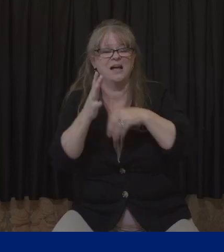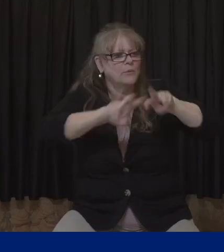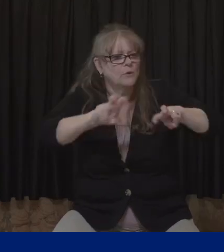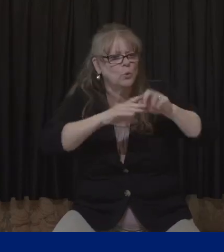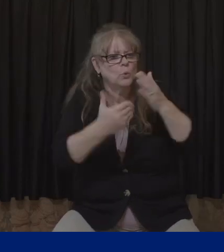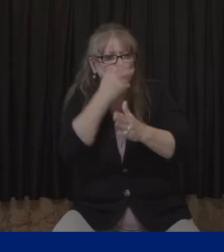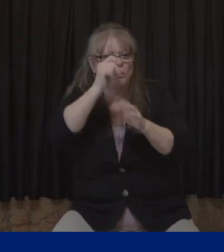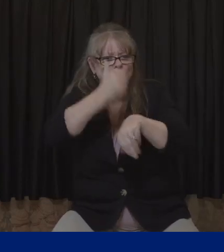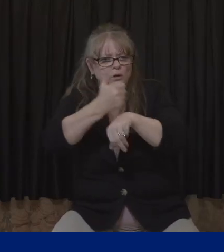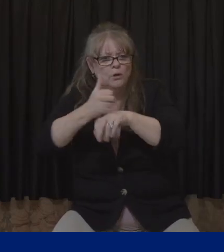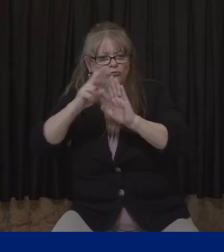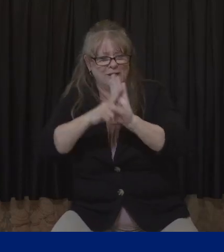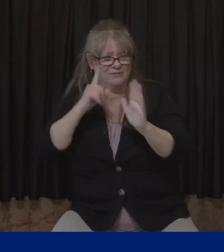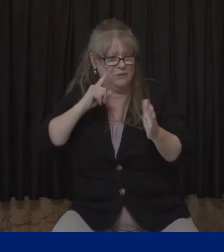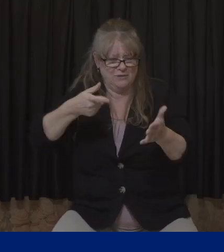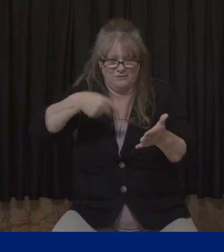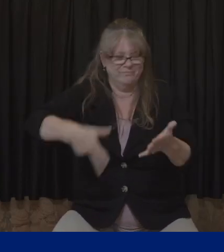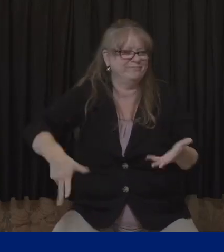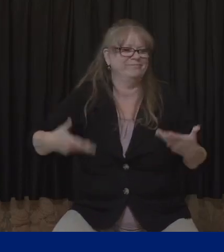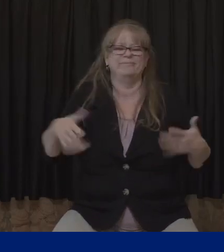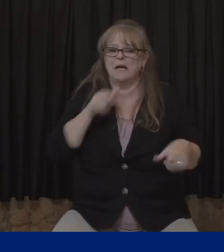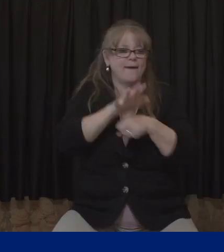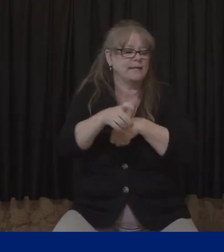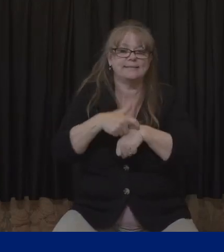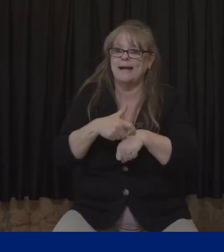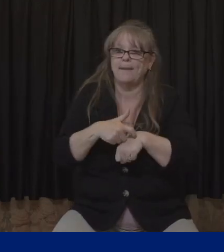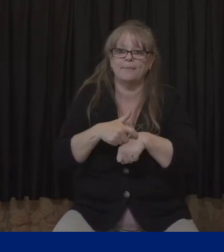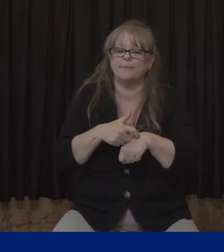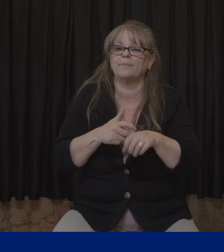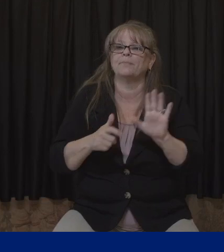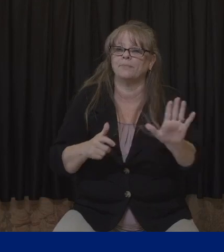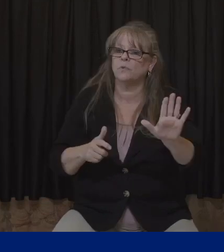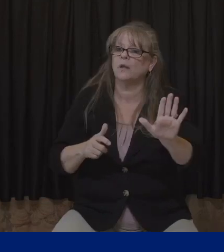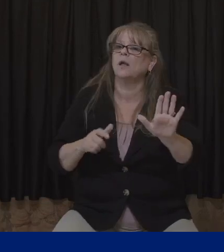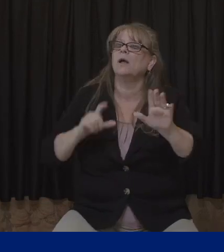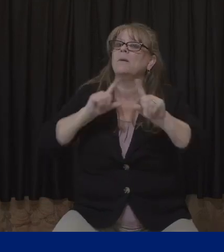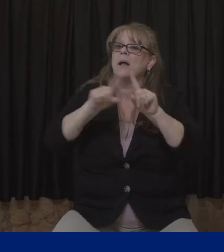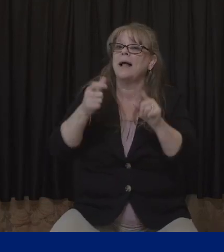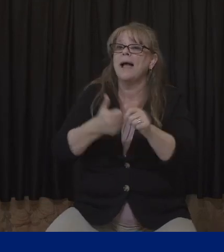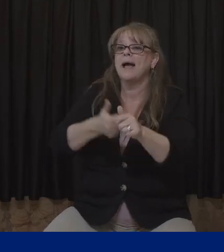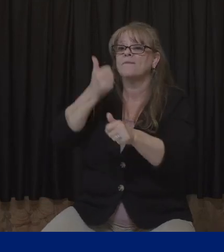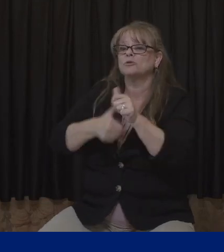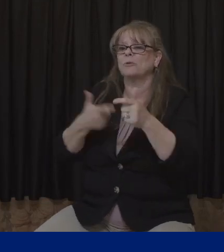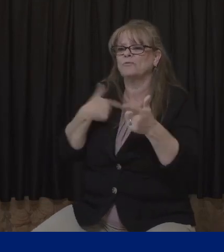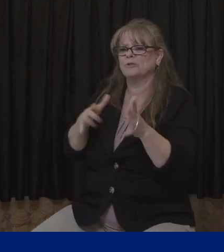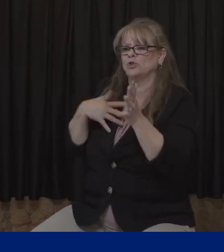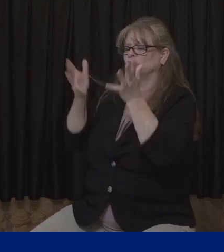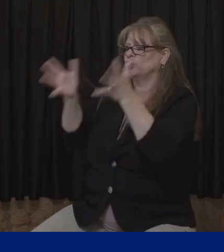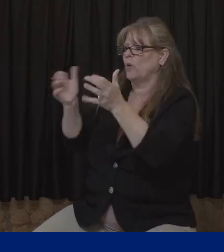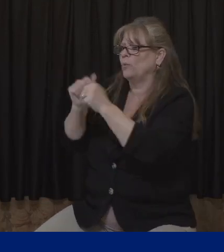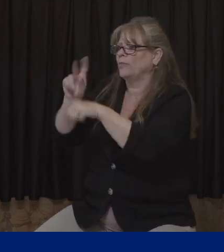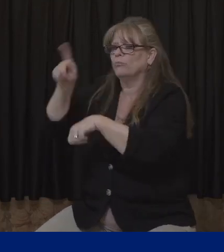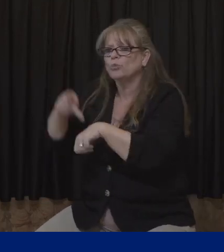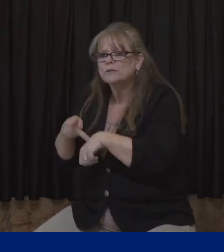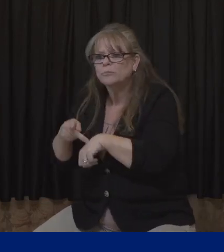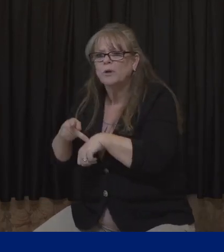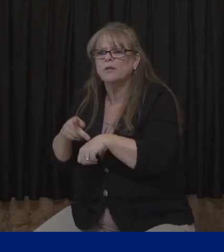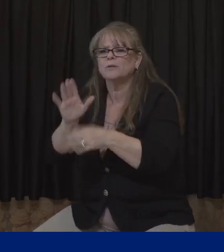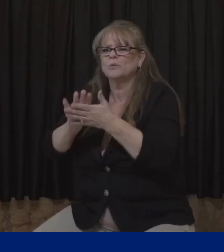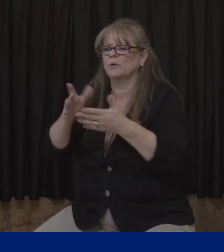are, using their school buildings. I've said this in every superintendent call. I say, don't let your school buildings go to waste just because you can't have